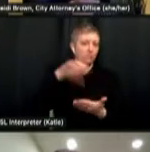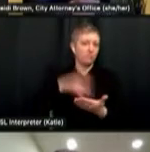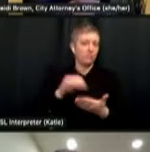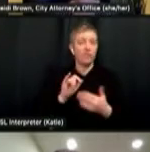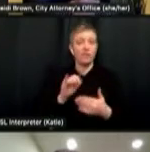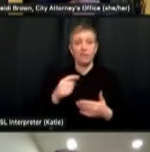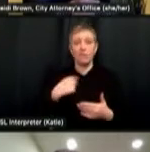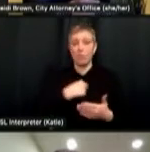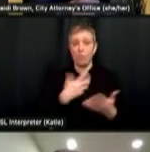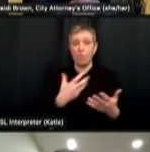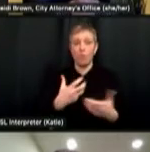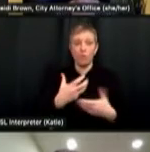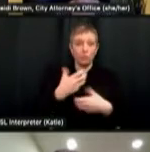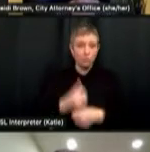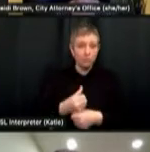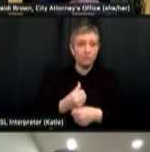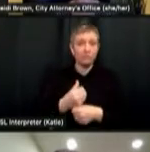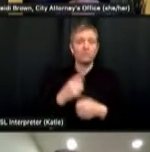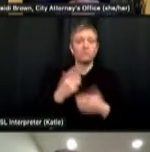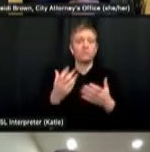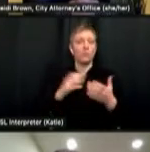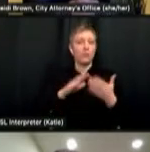the community,